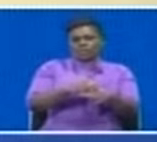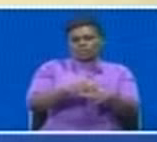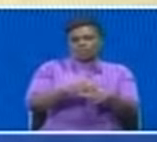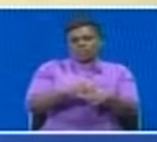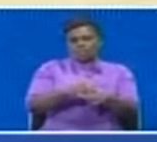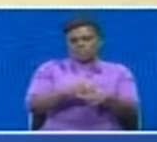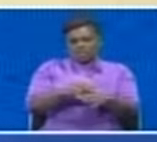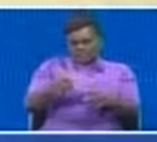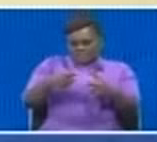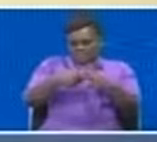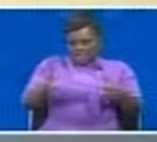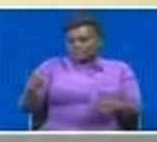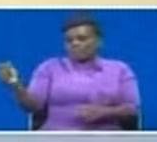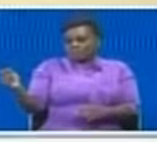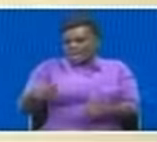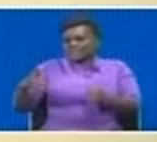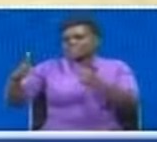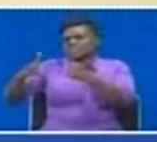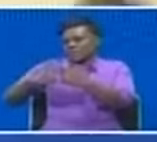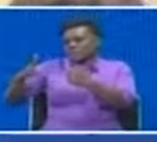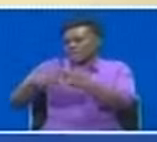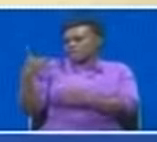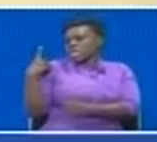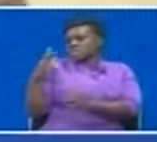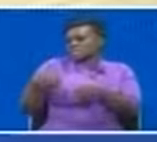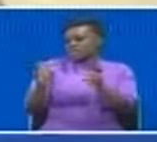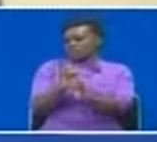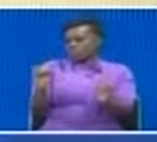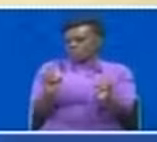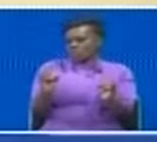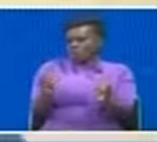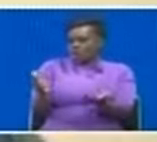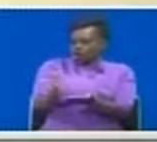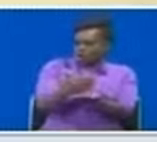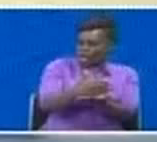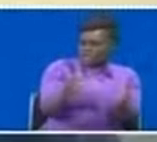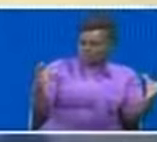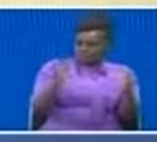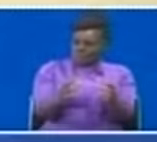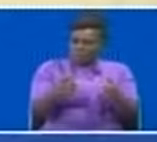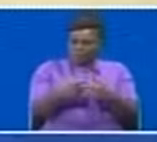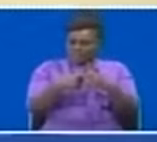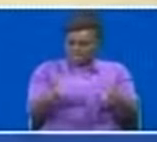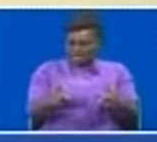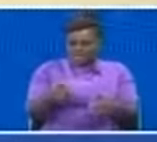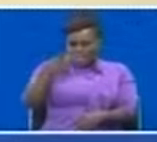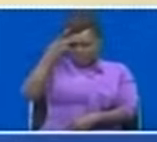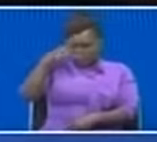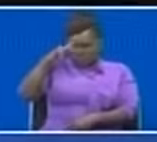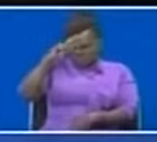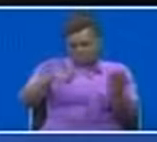And we will begin this in September. We will not give the date. We will now put together the team that will start to roll out the